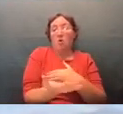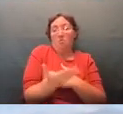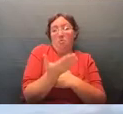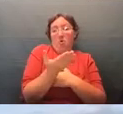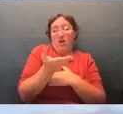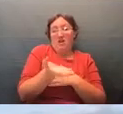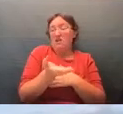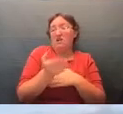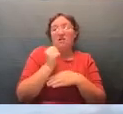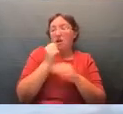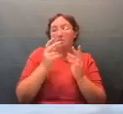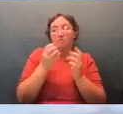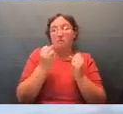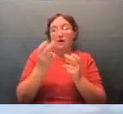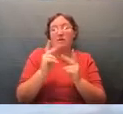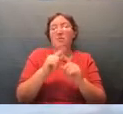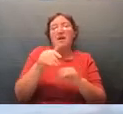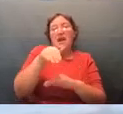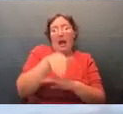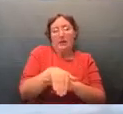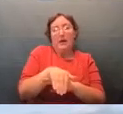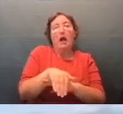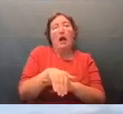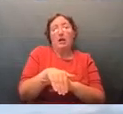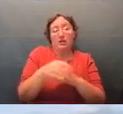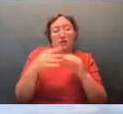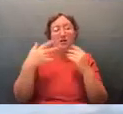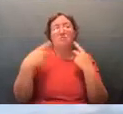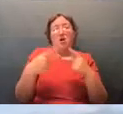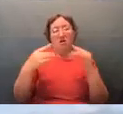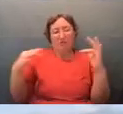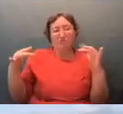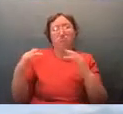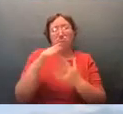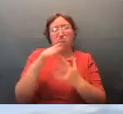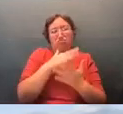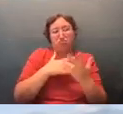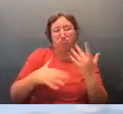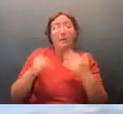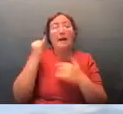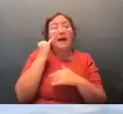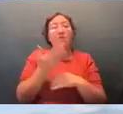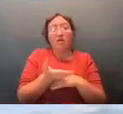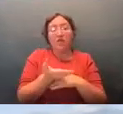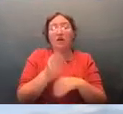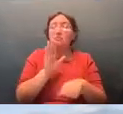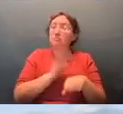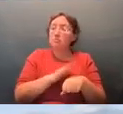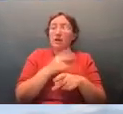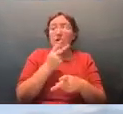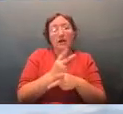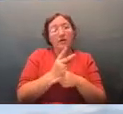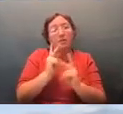not very busy. But when you go late at night, it is packed. There are a lot of people out there. And if you do go, just be prepared for